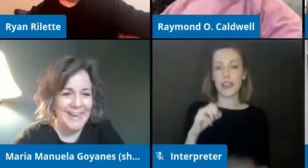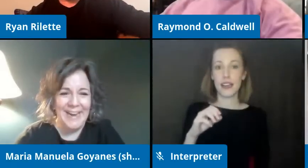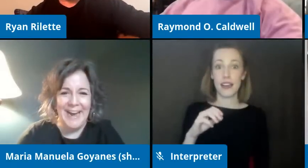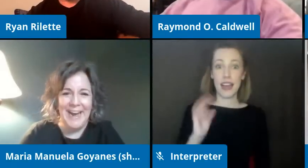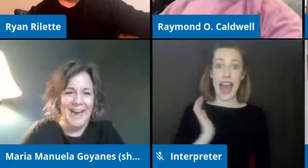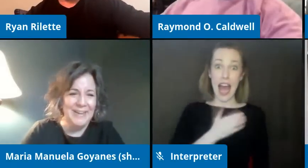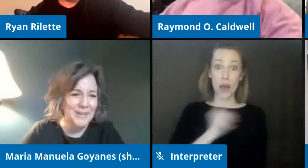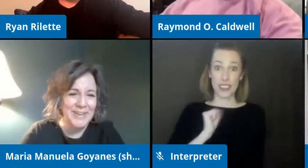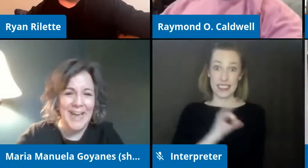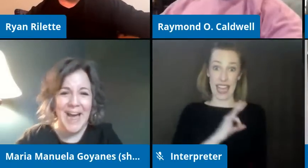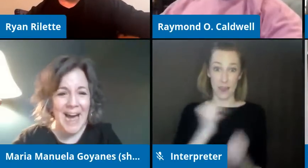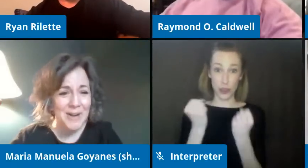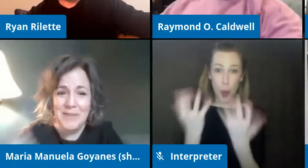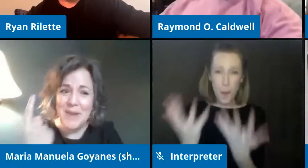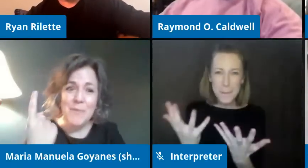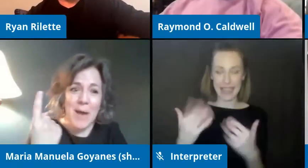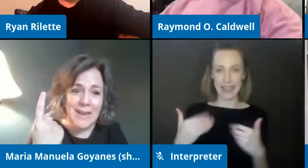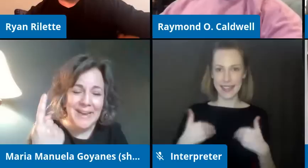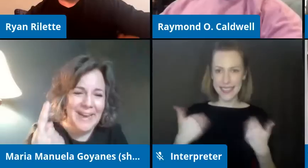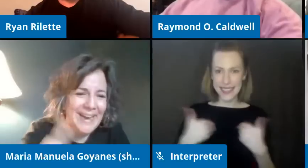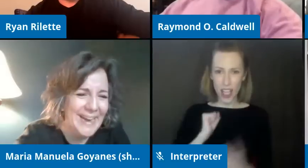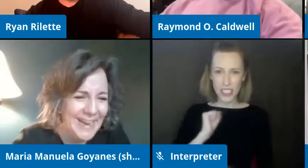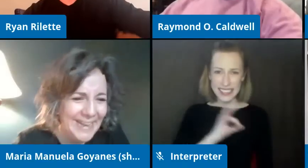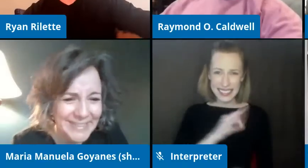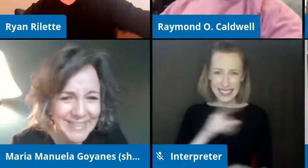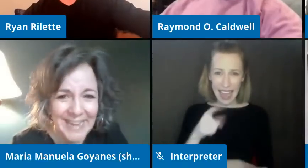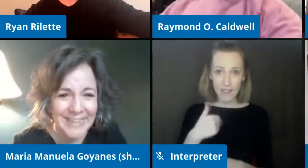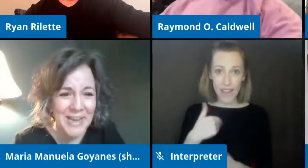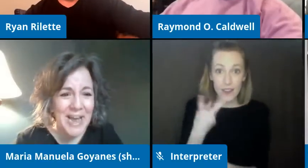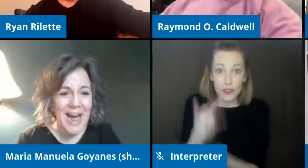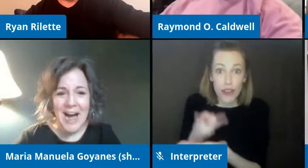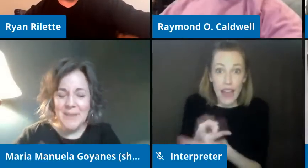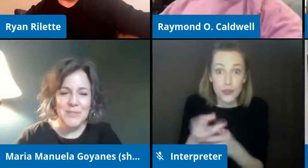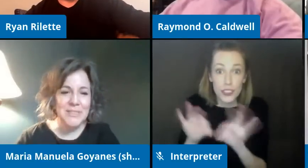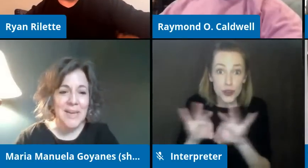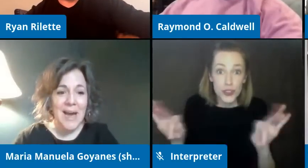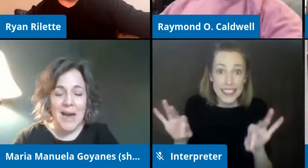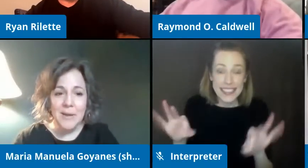degrees. I don't even have one. It's like,